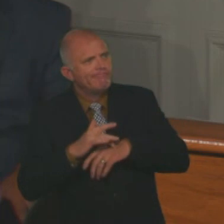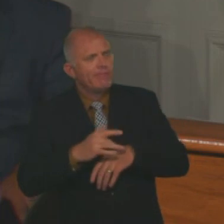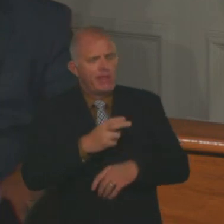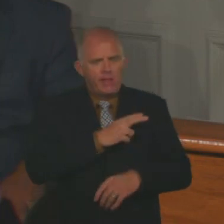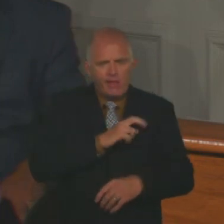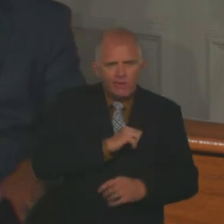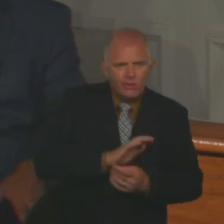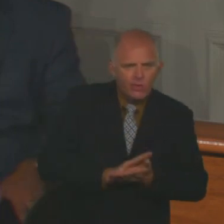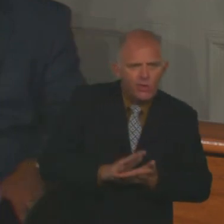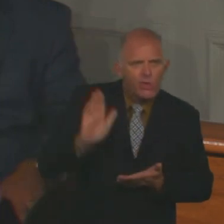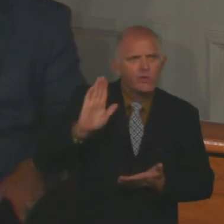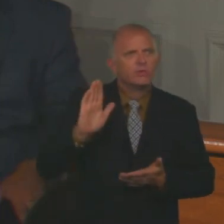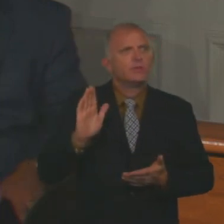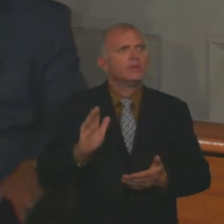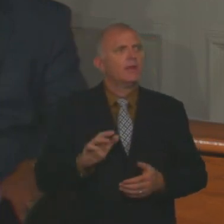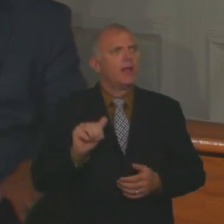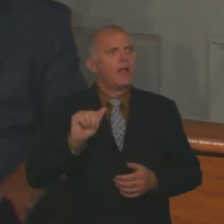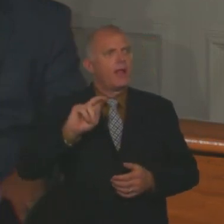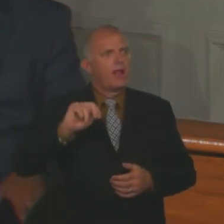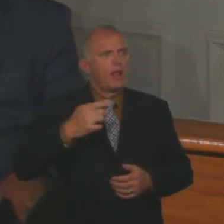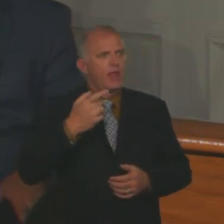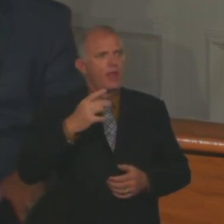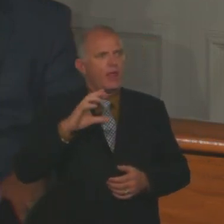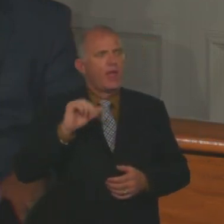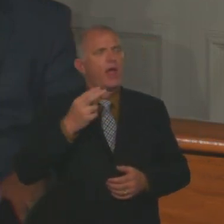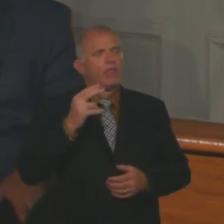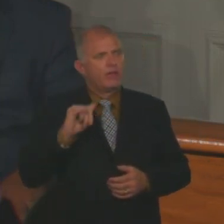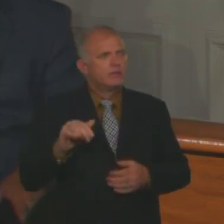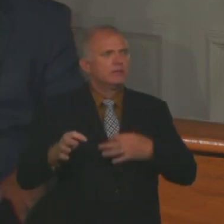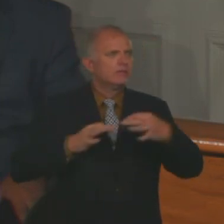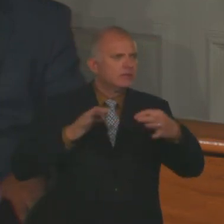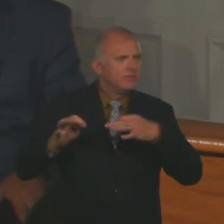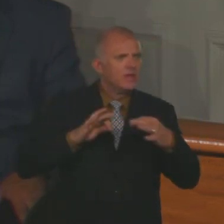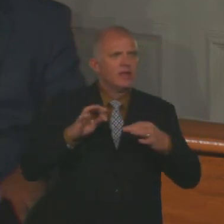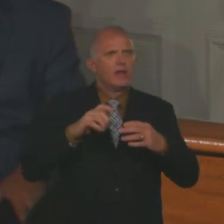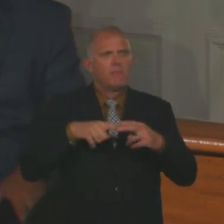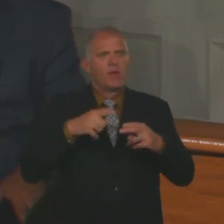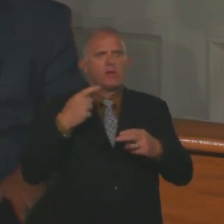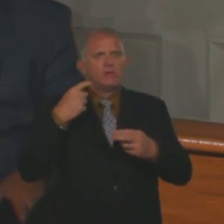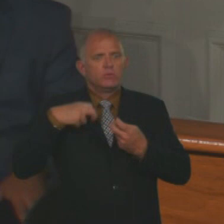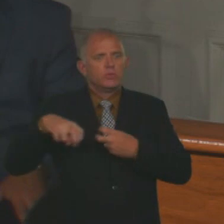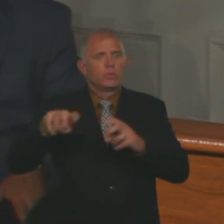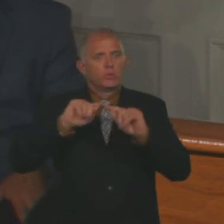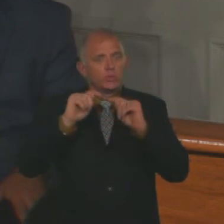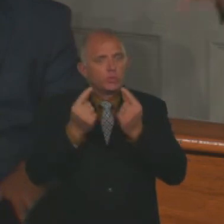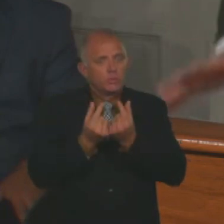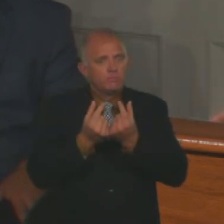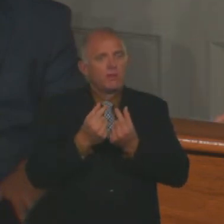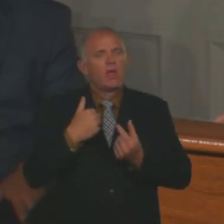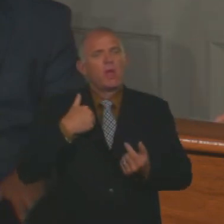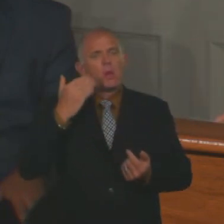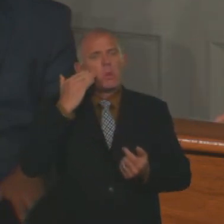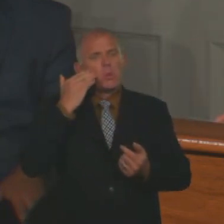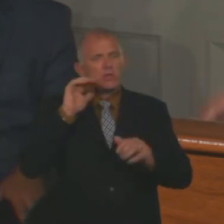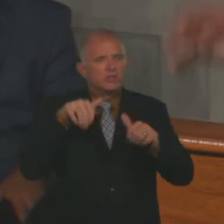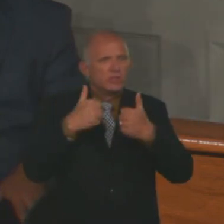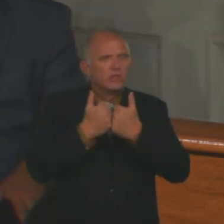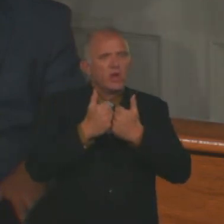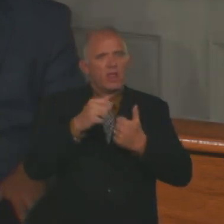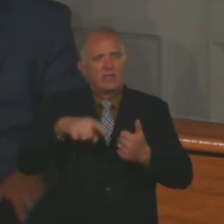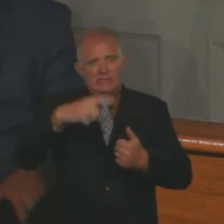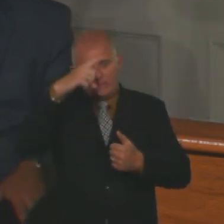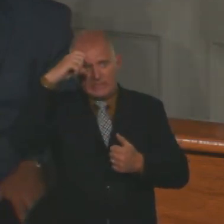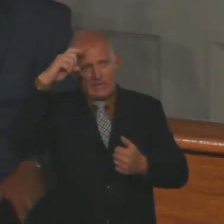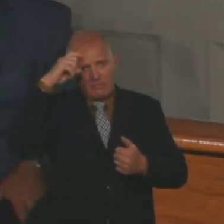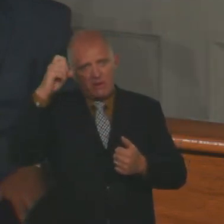Anthony told us about the tour groups. I knew that it would be challenging to have a tour group, but we wanted to do something. We wanted to send